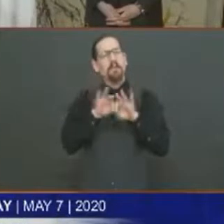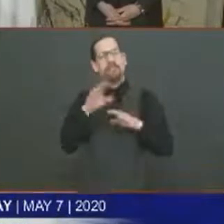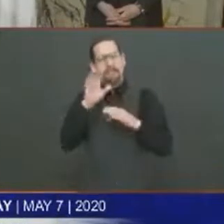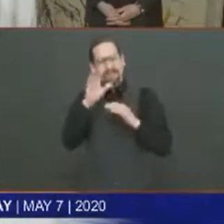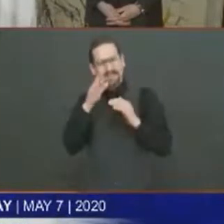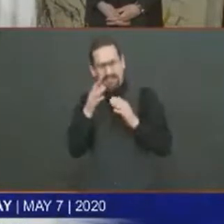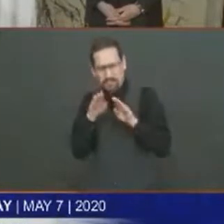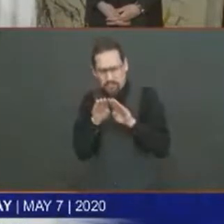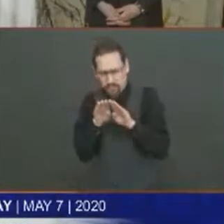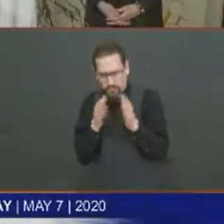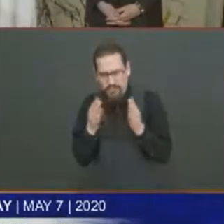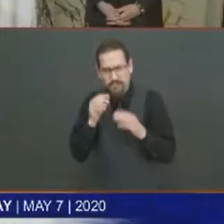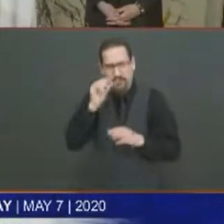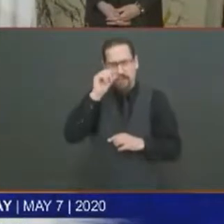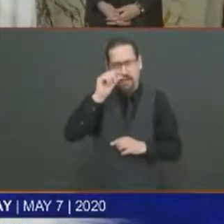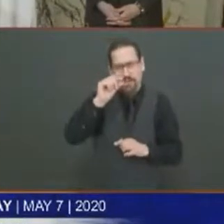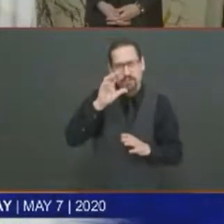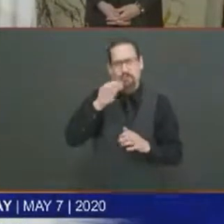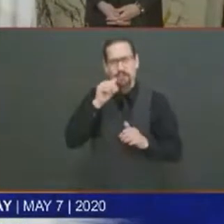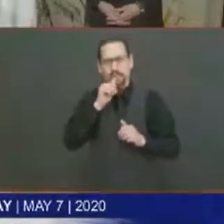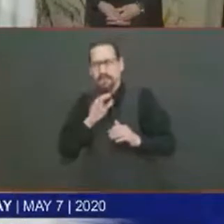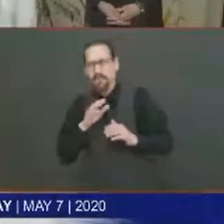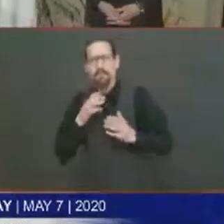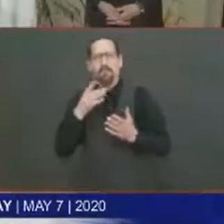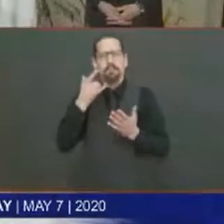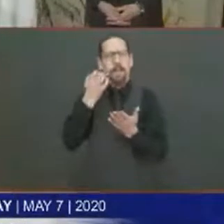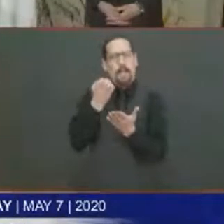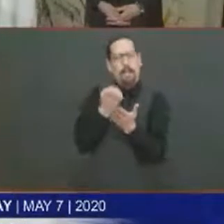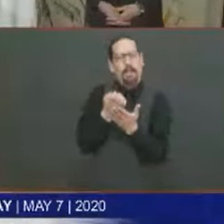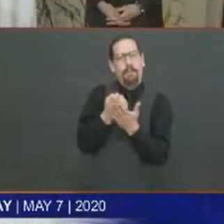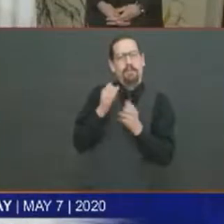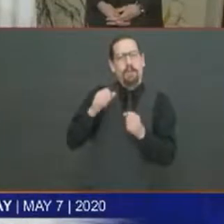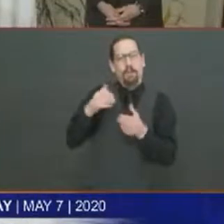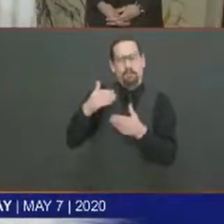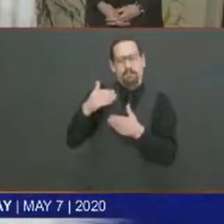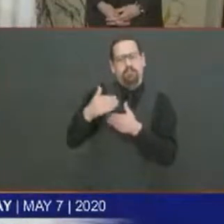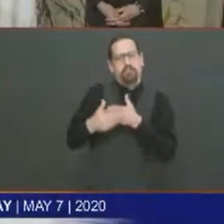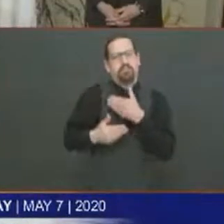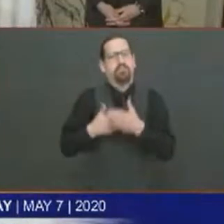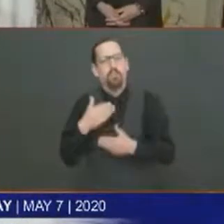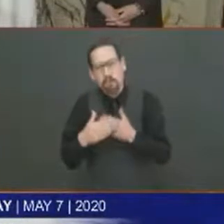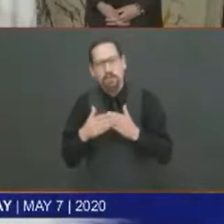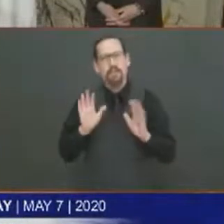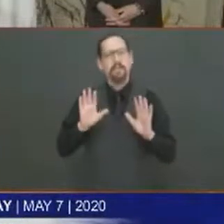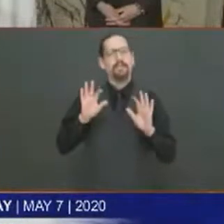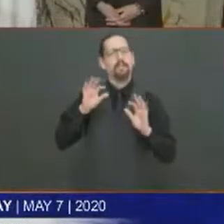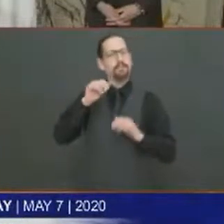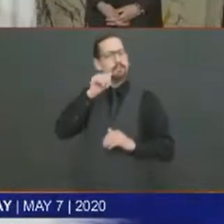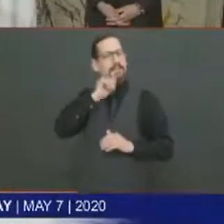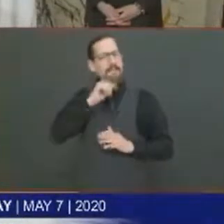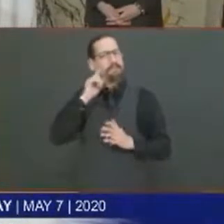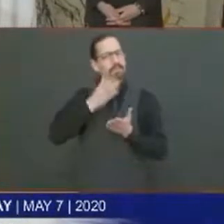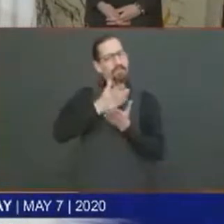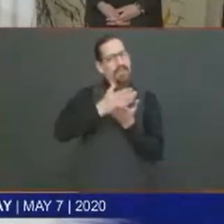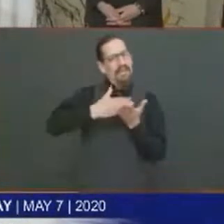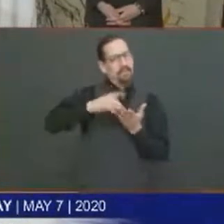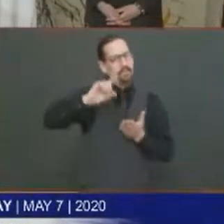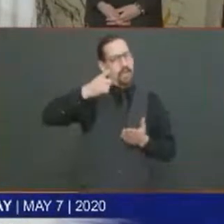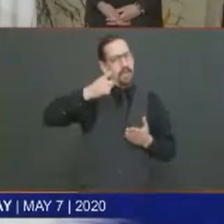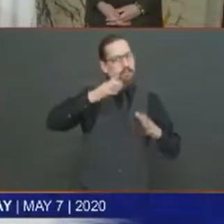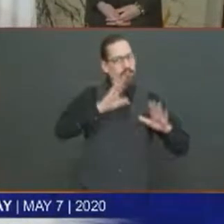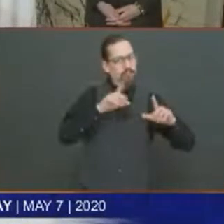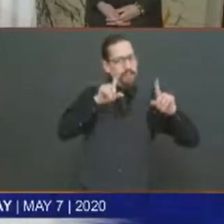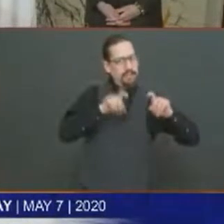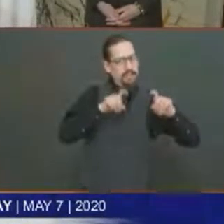work. So as a reminder, in phase one, non-critical retail stores can reopen with